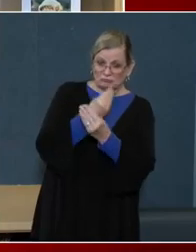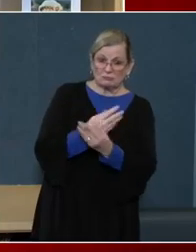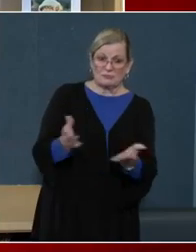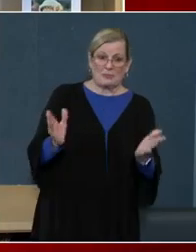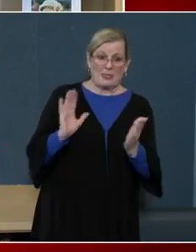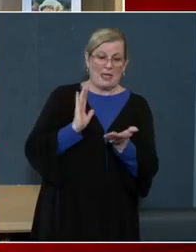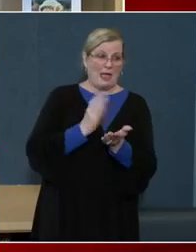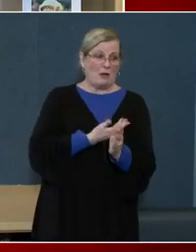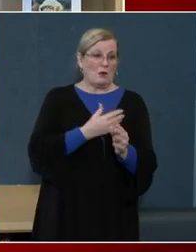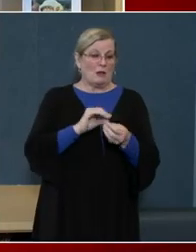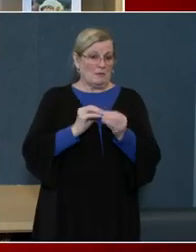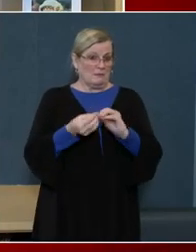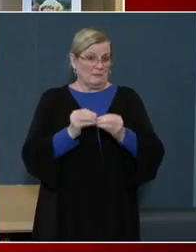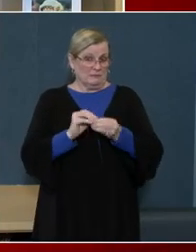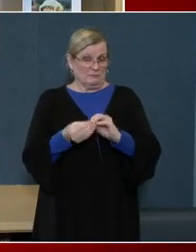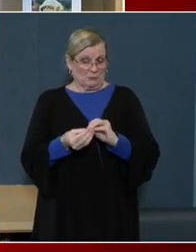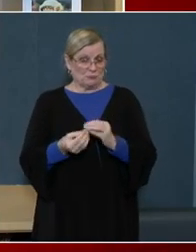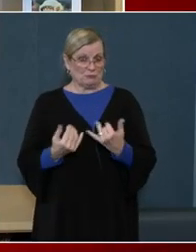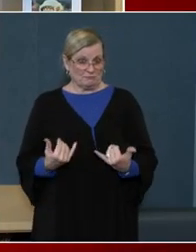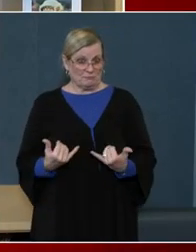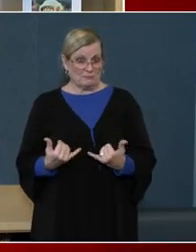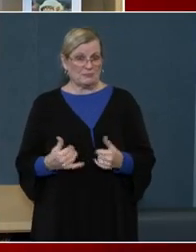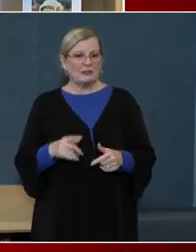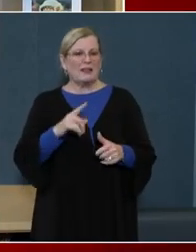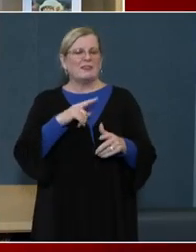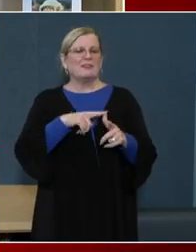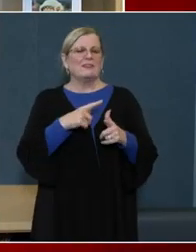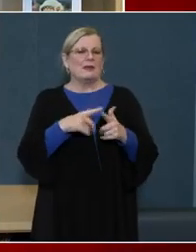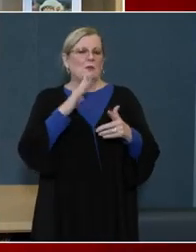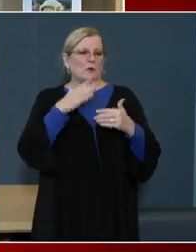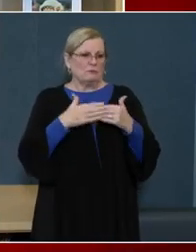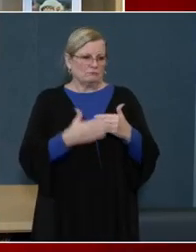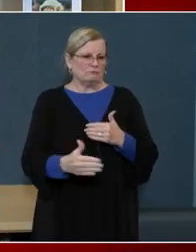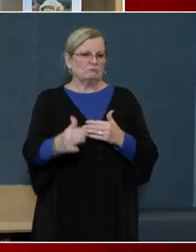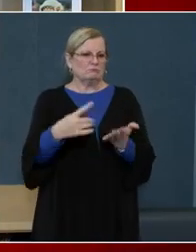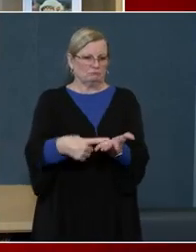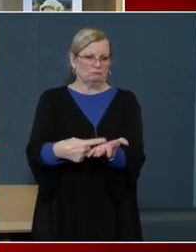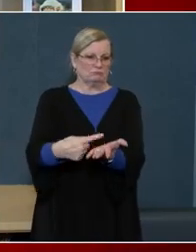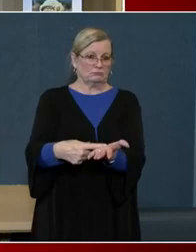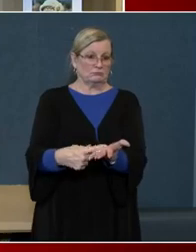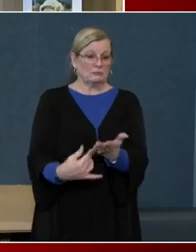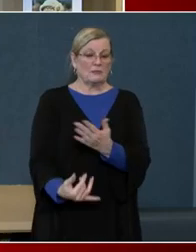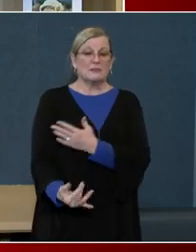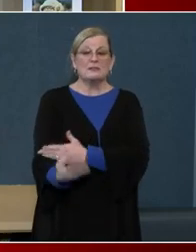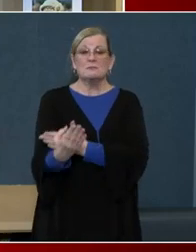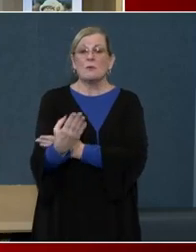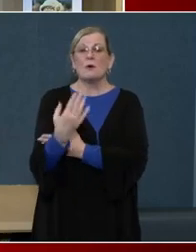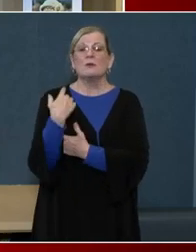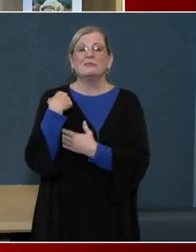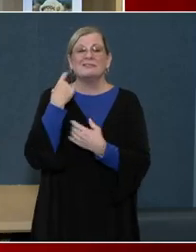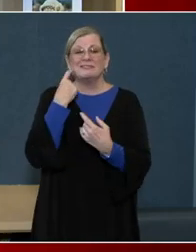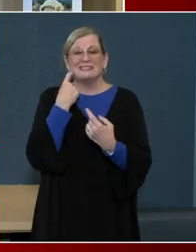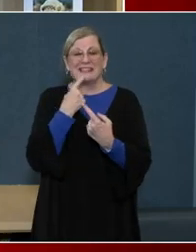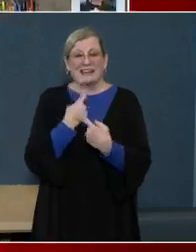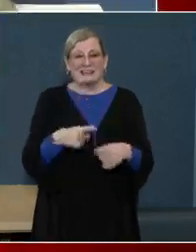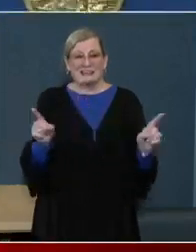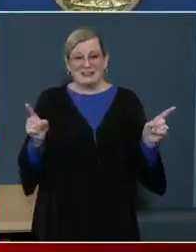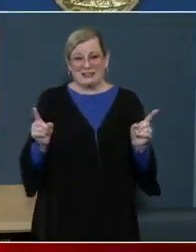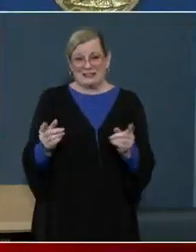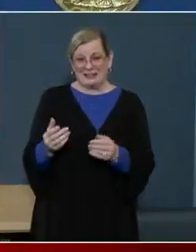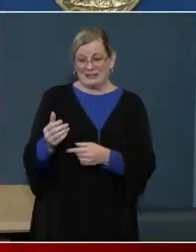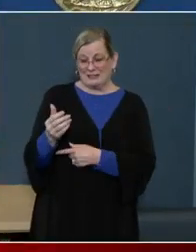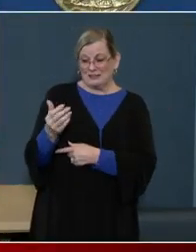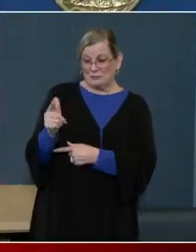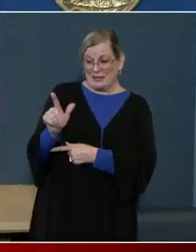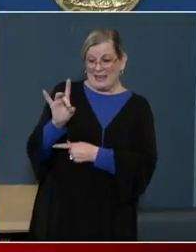DCPS discussion. This morning, we announced 28 new cases of COVID in our community.